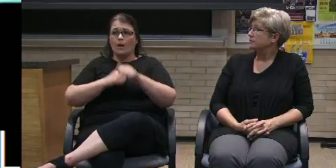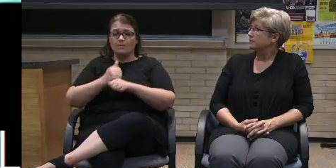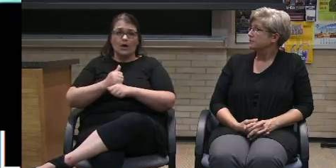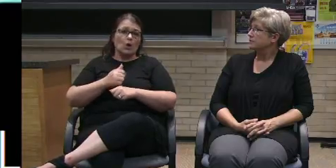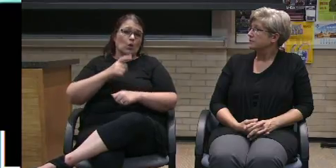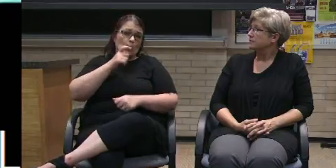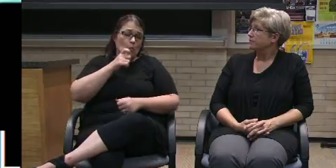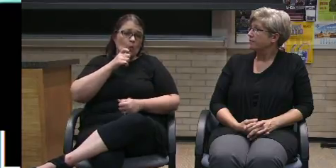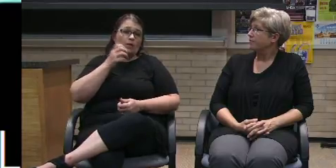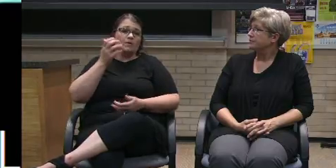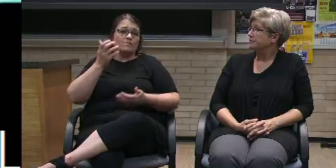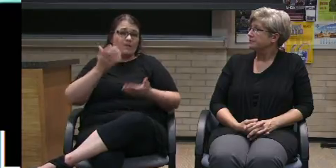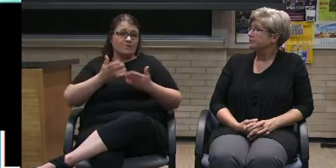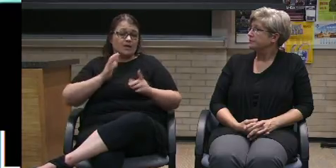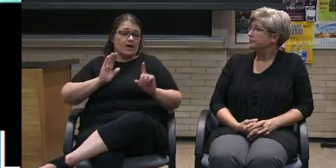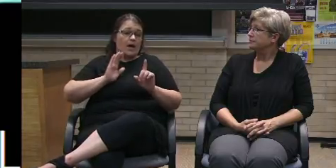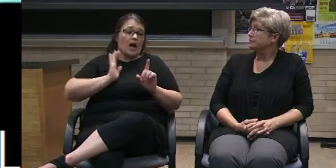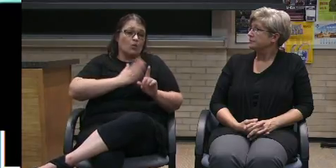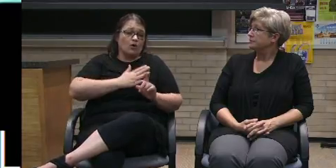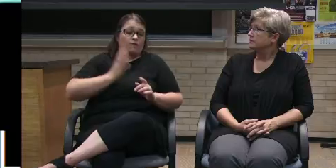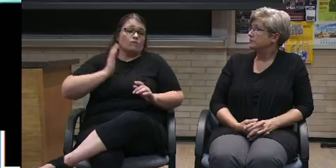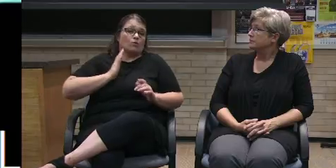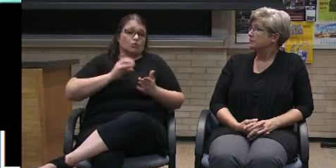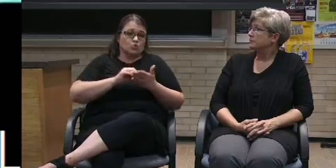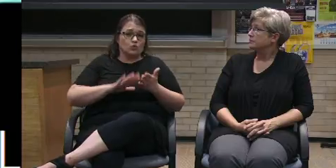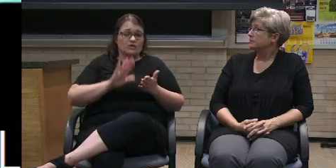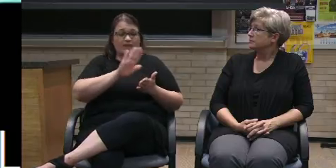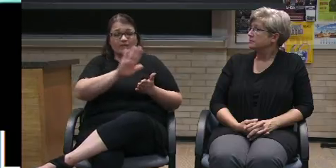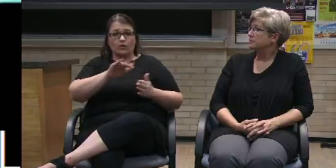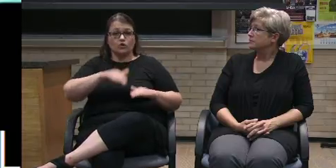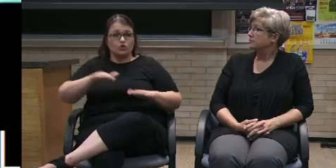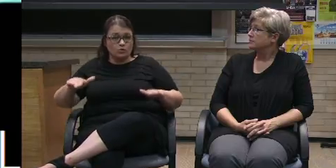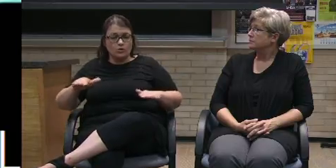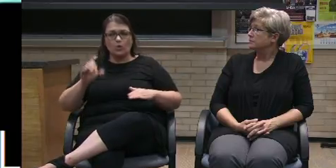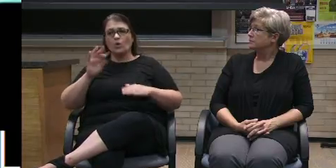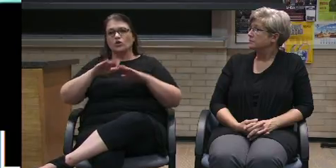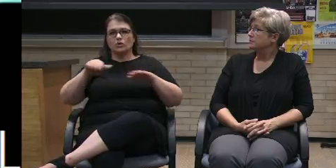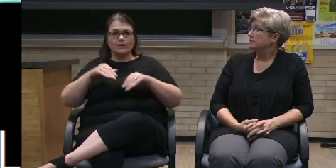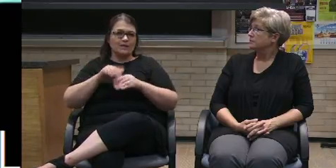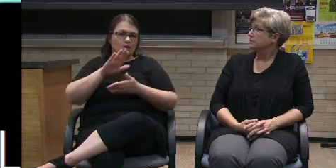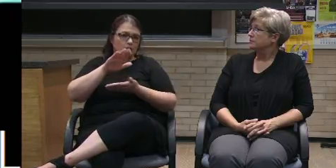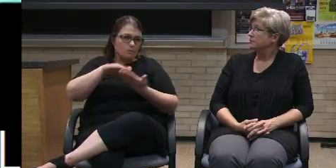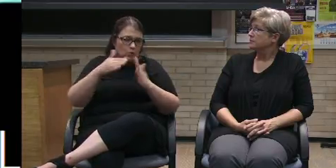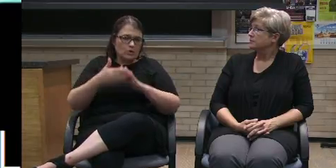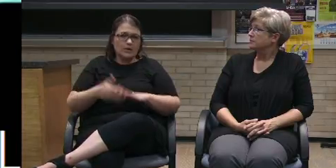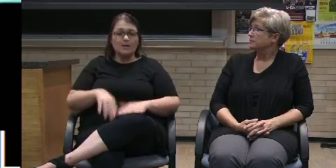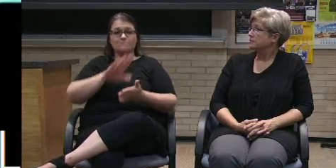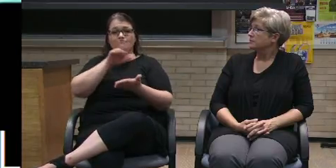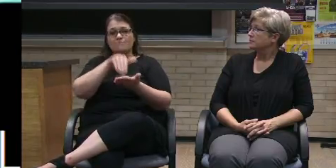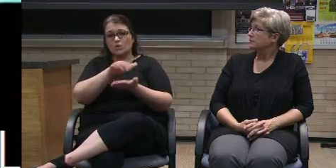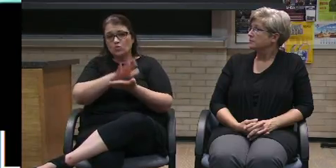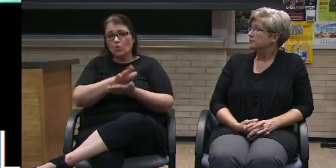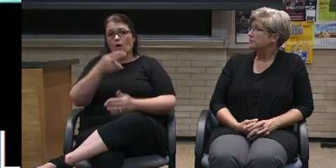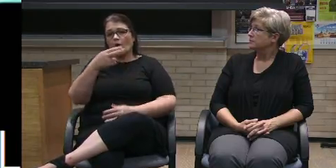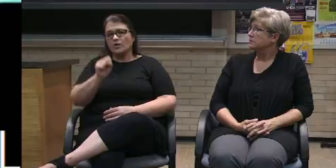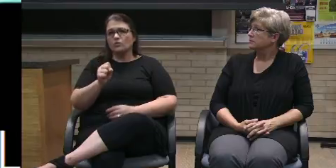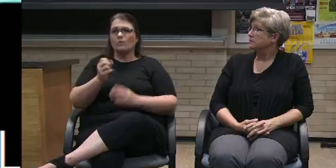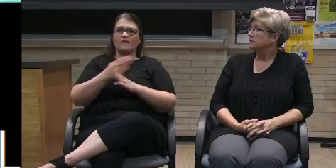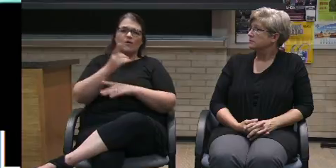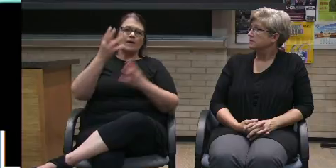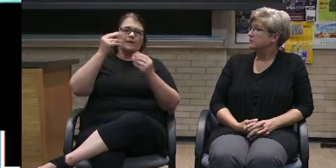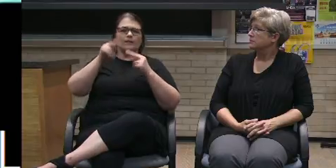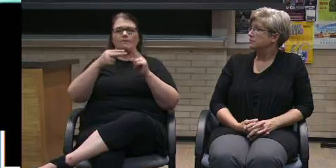be our students' children, as well as children in the community. Middle and high school, kind of a pre-admissions, before they're thinking of coming to